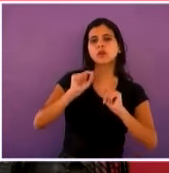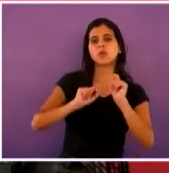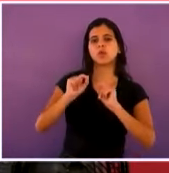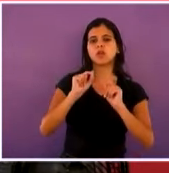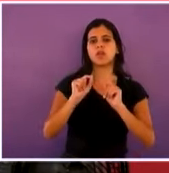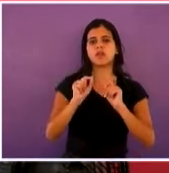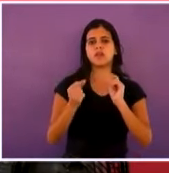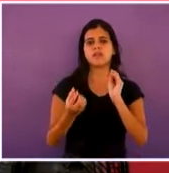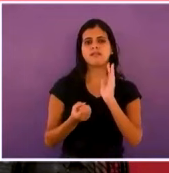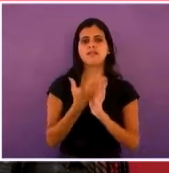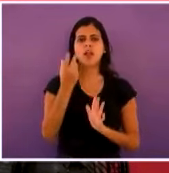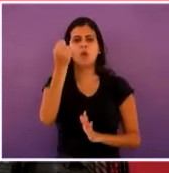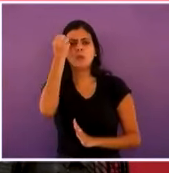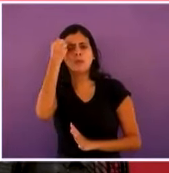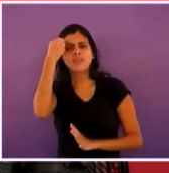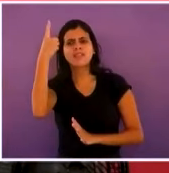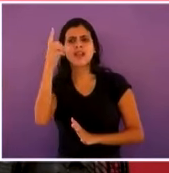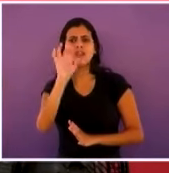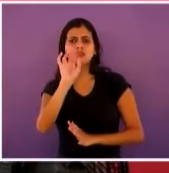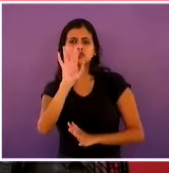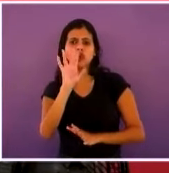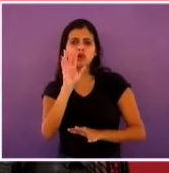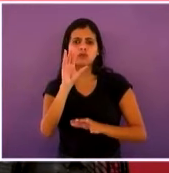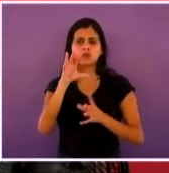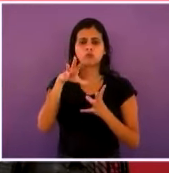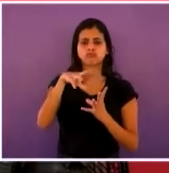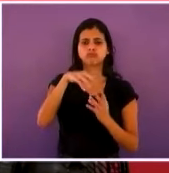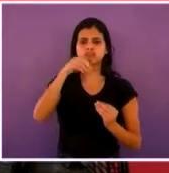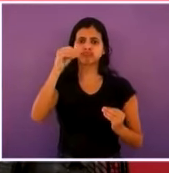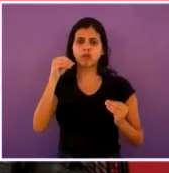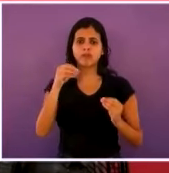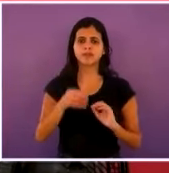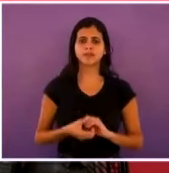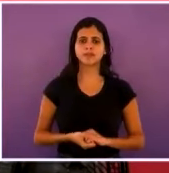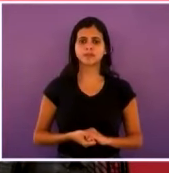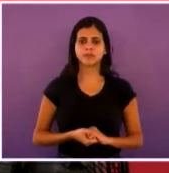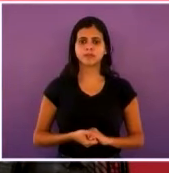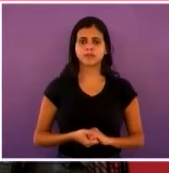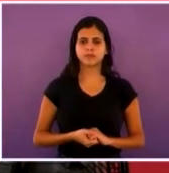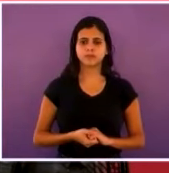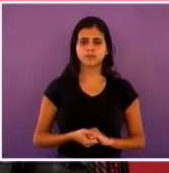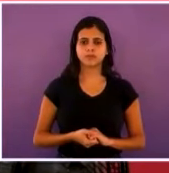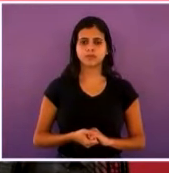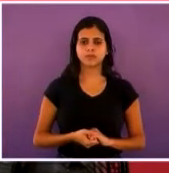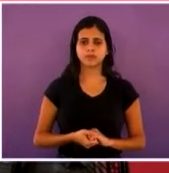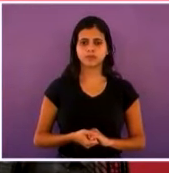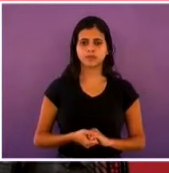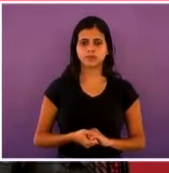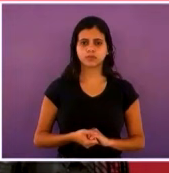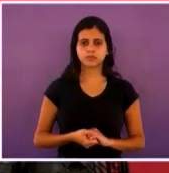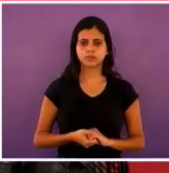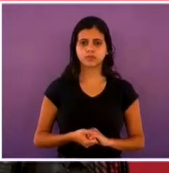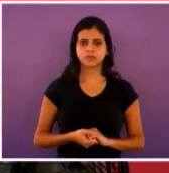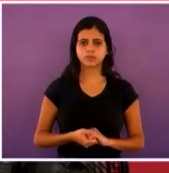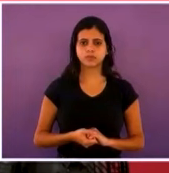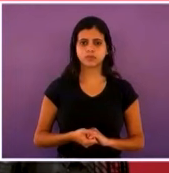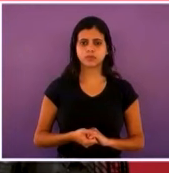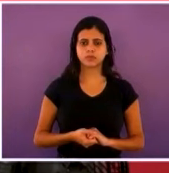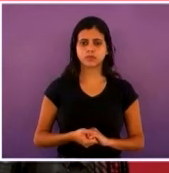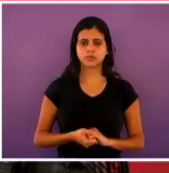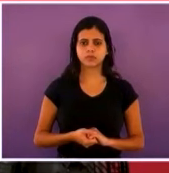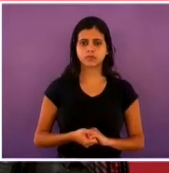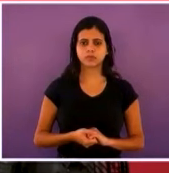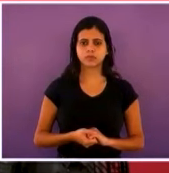numa forma. And so you have in your mind the way in which St. Peter's Square